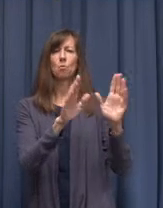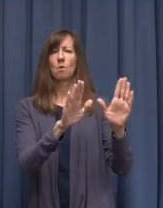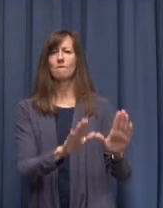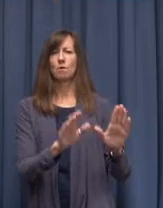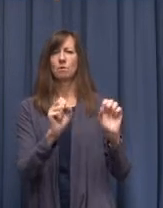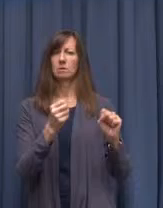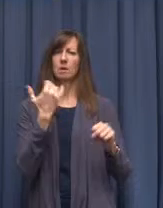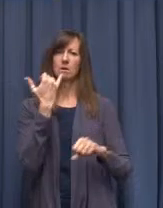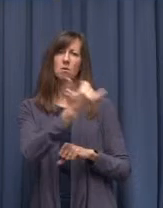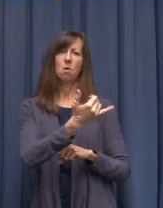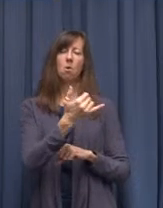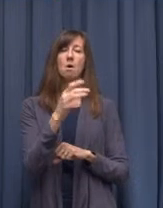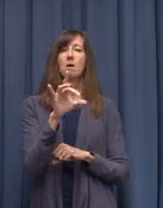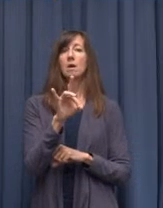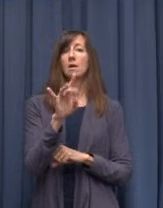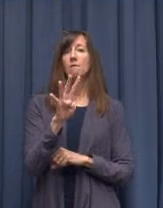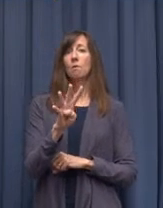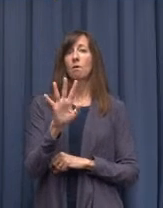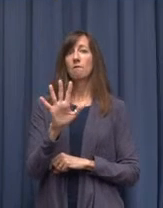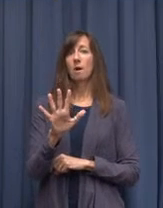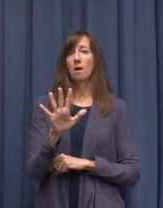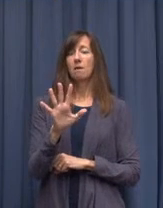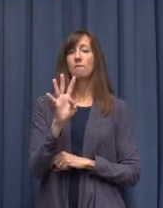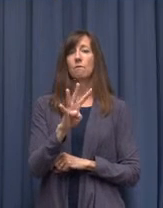number is